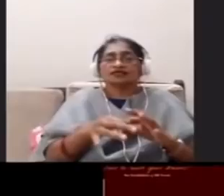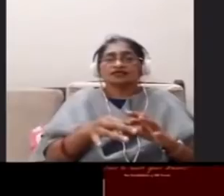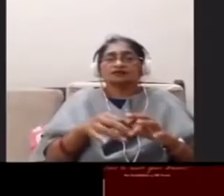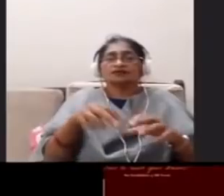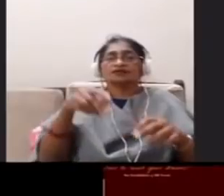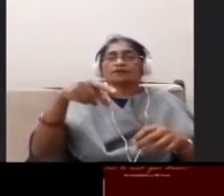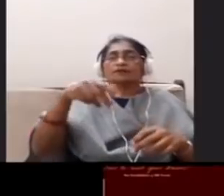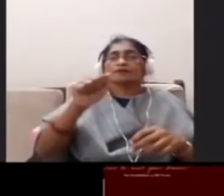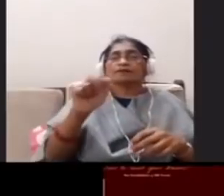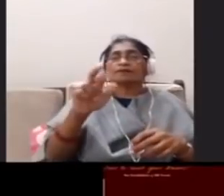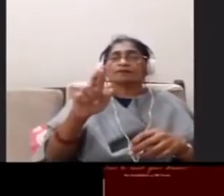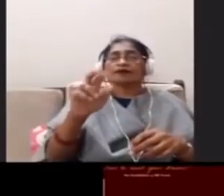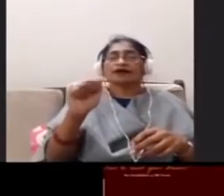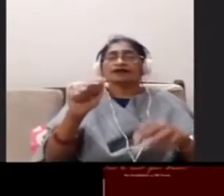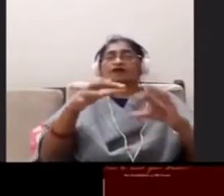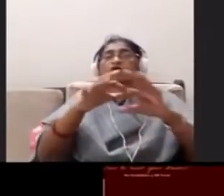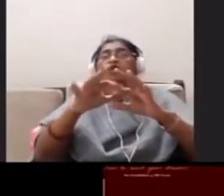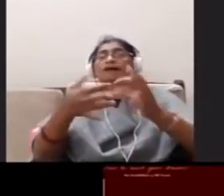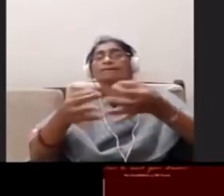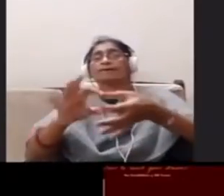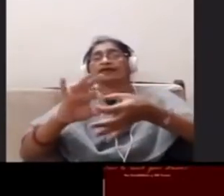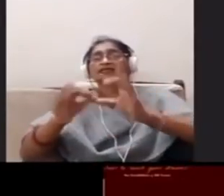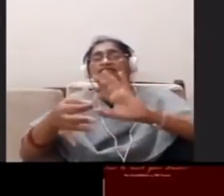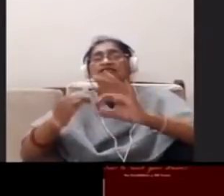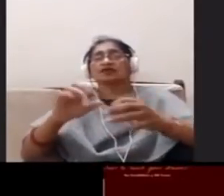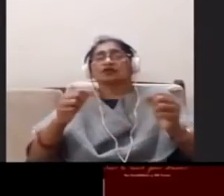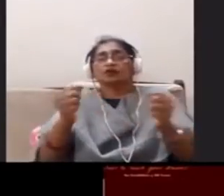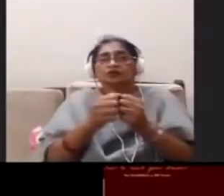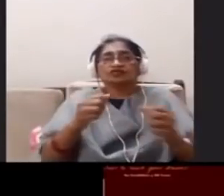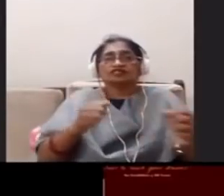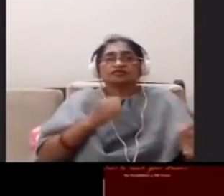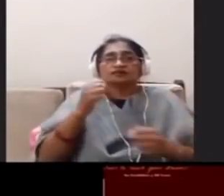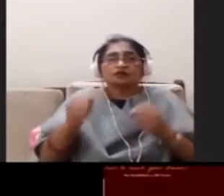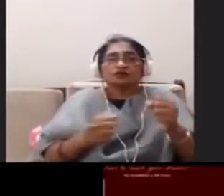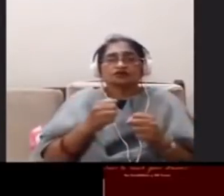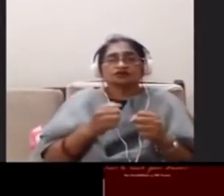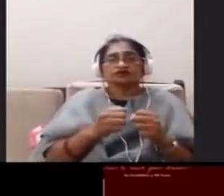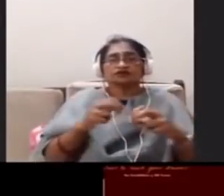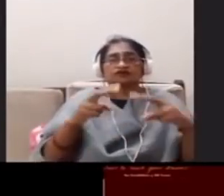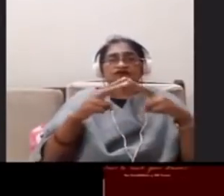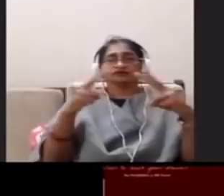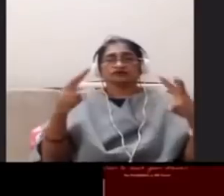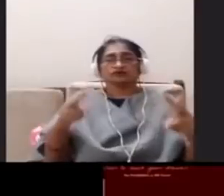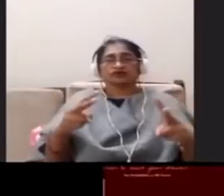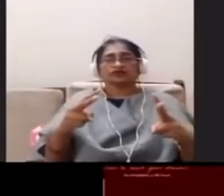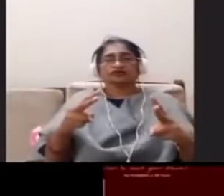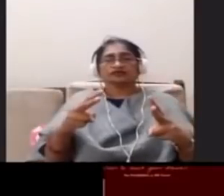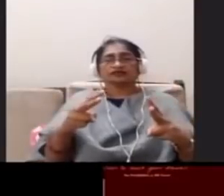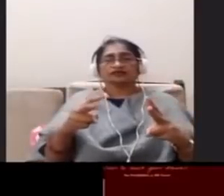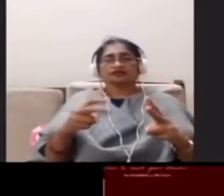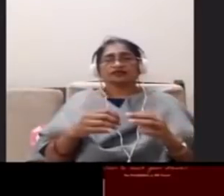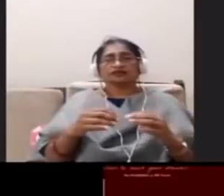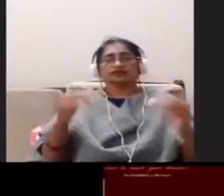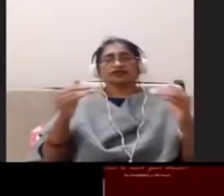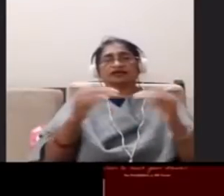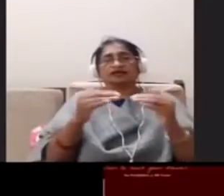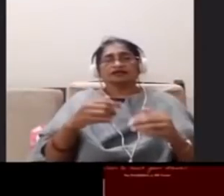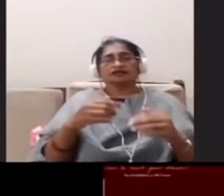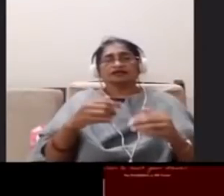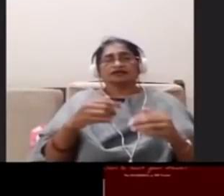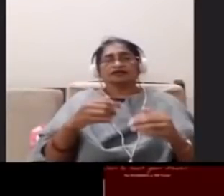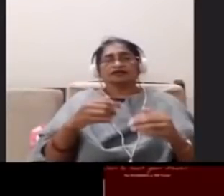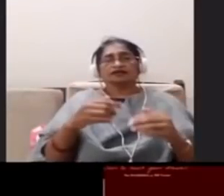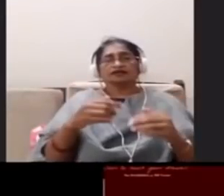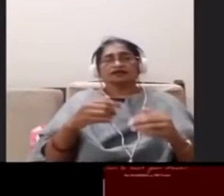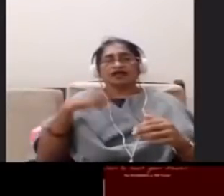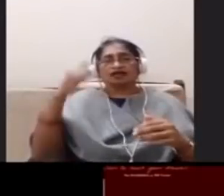sport, you were right on the dot. There is a very, very significant parallel. And I think this movement will go